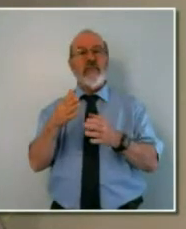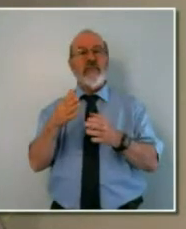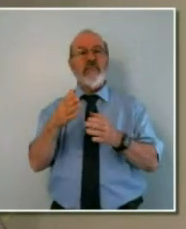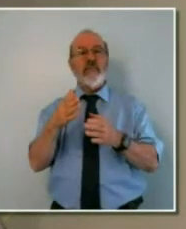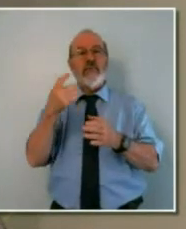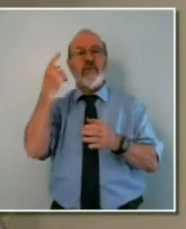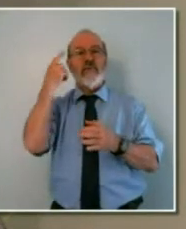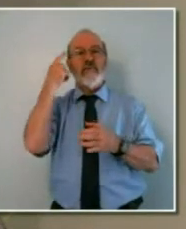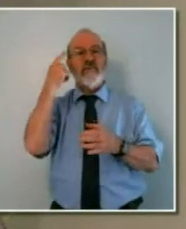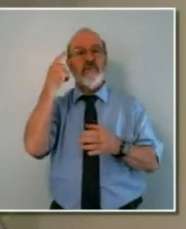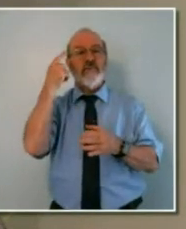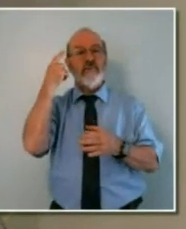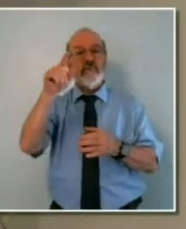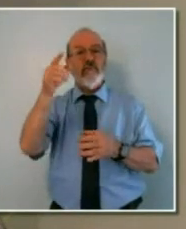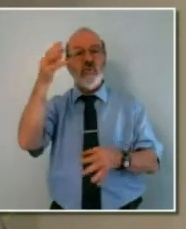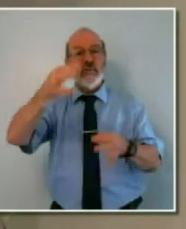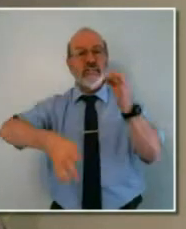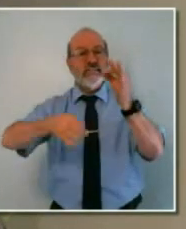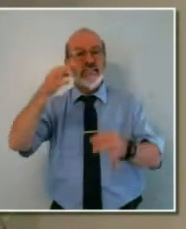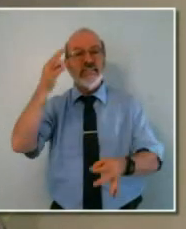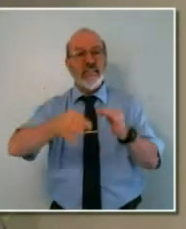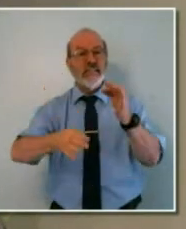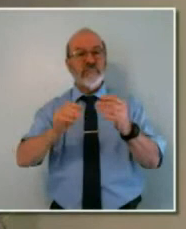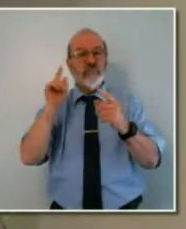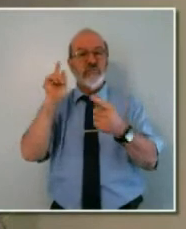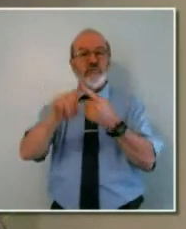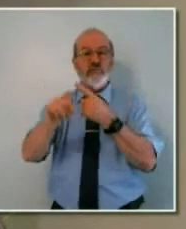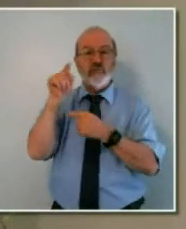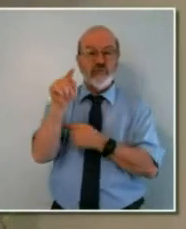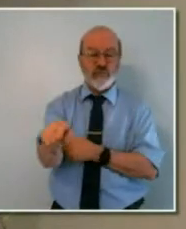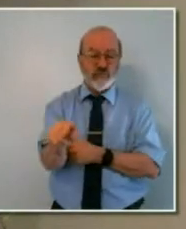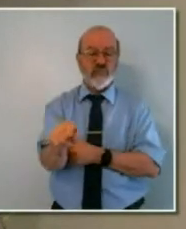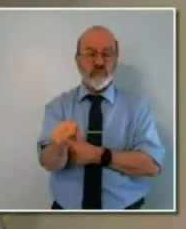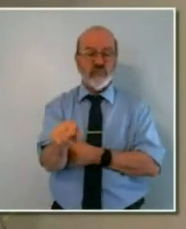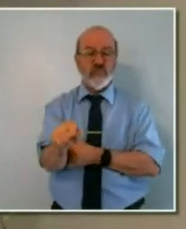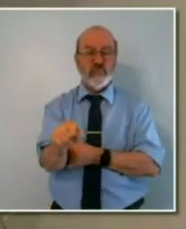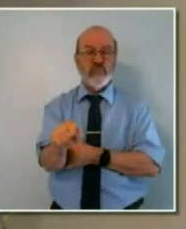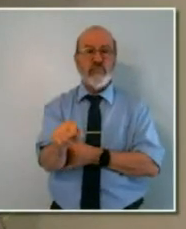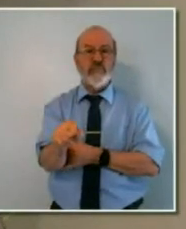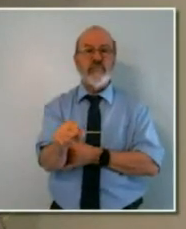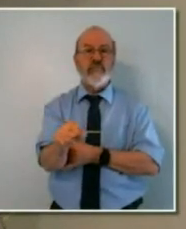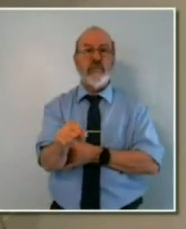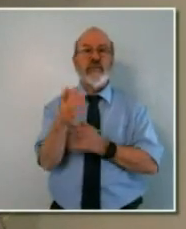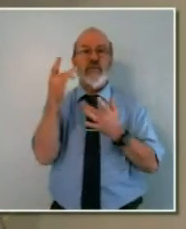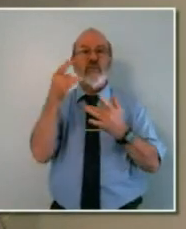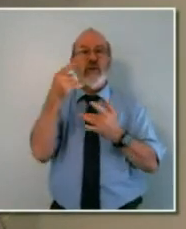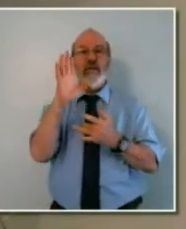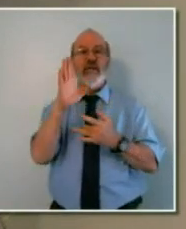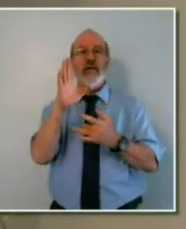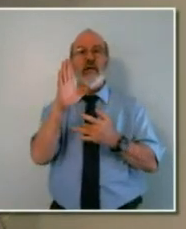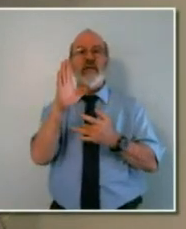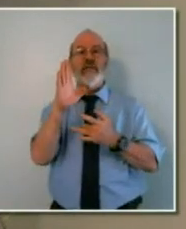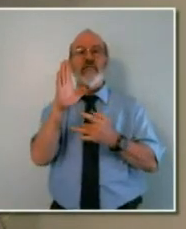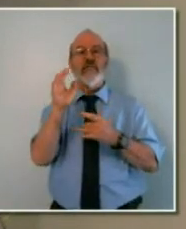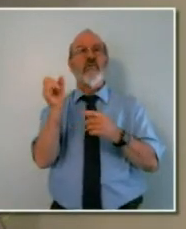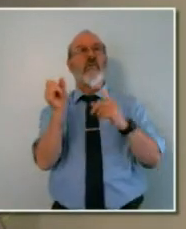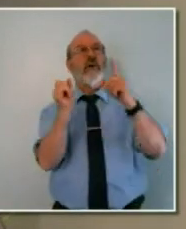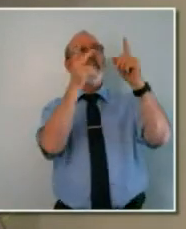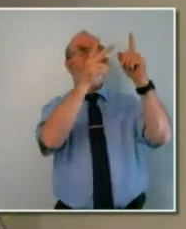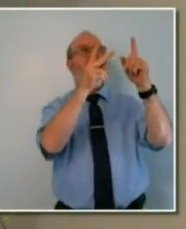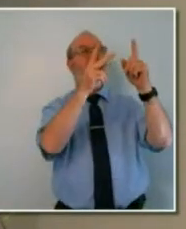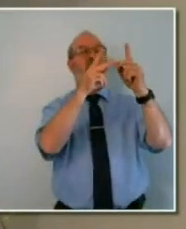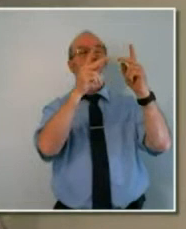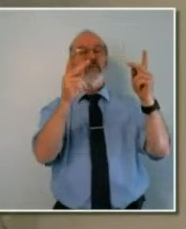Listen, for judgment is toward you. That's why God's going back to his